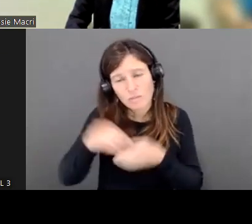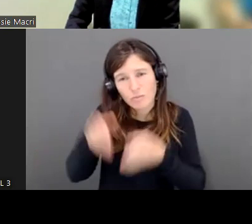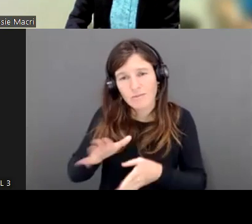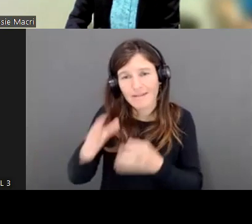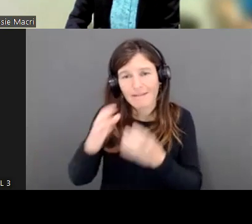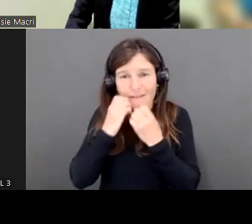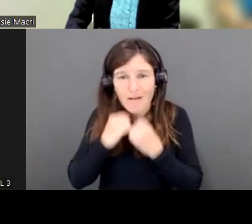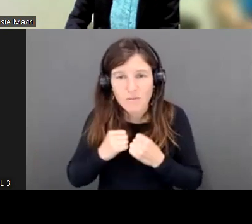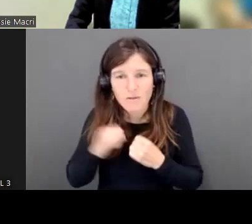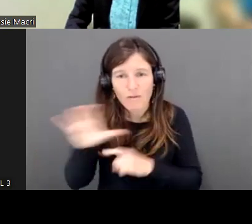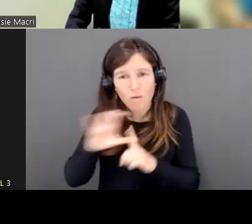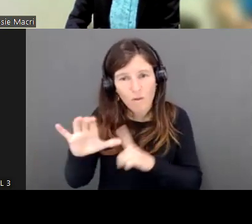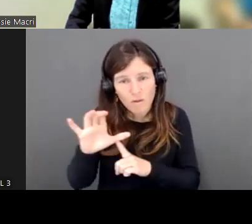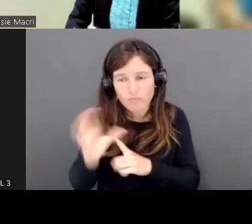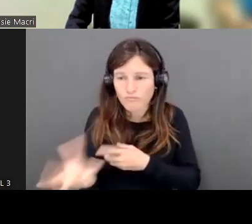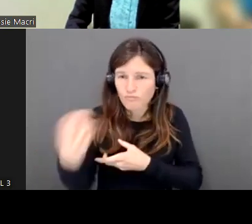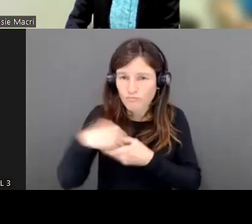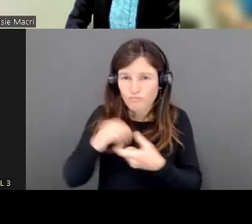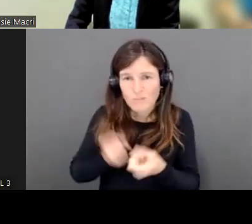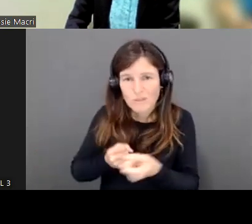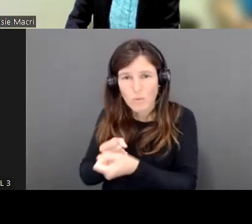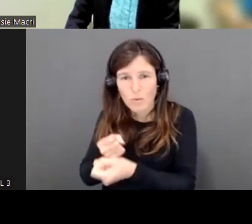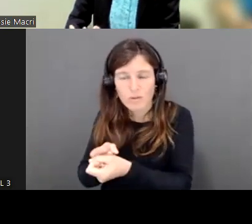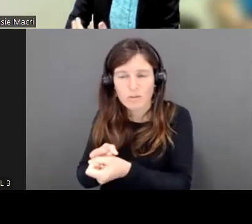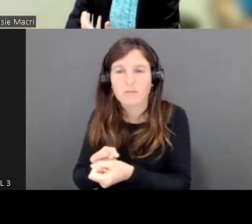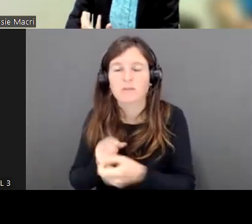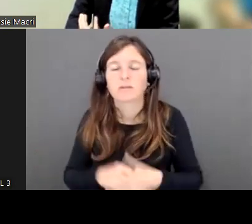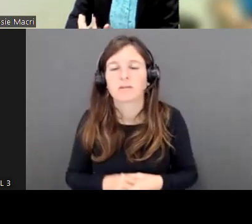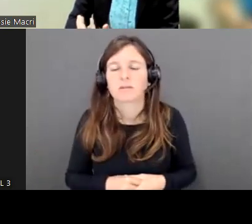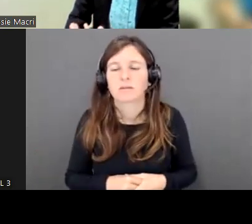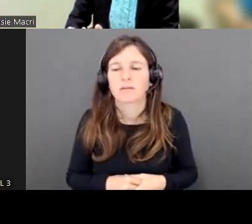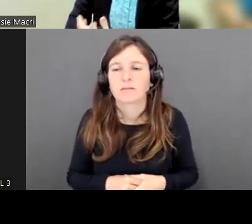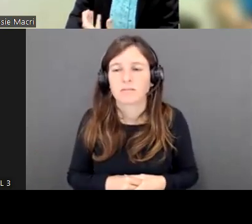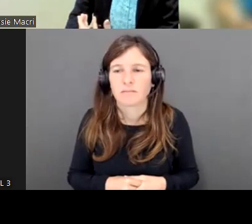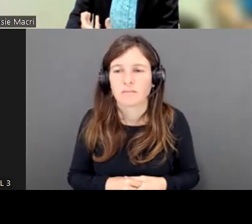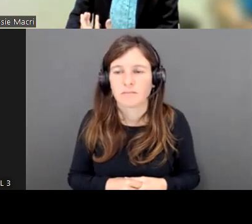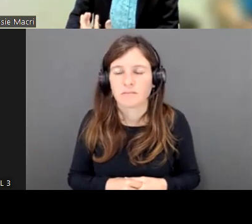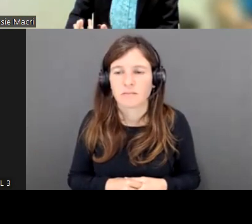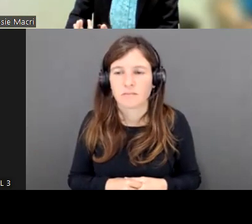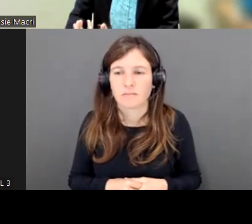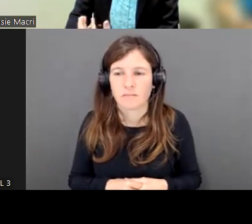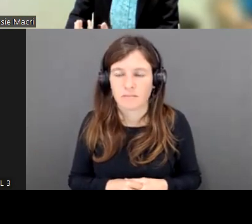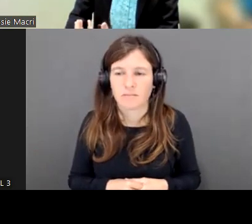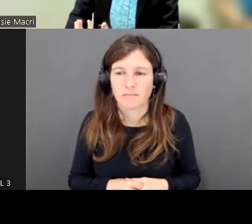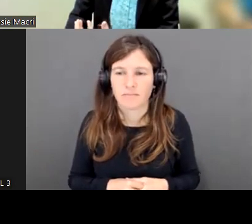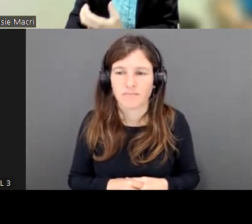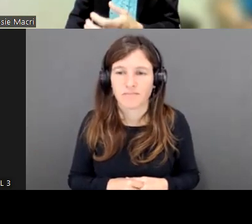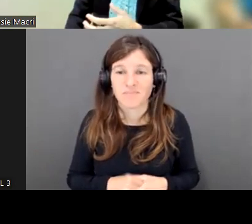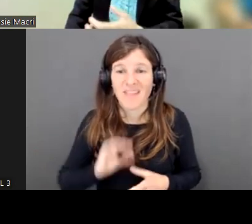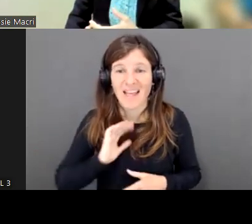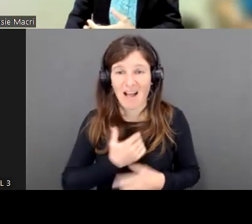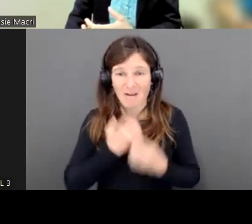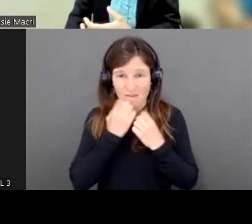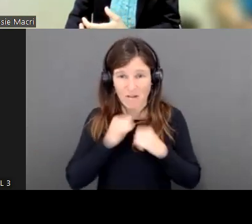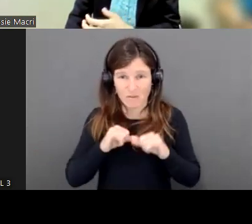we can support them. We also know that there is a strong correlation between how we express our own value systems and beliefs and